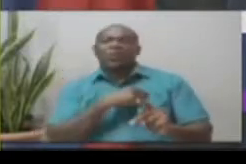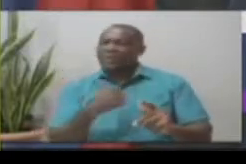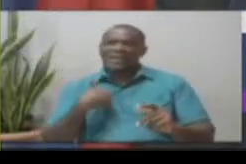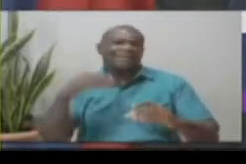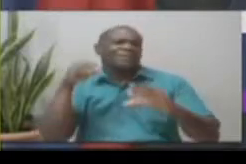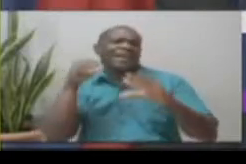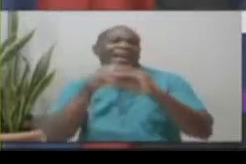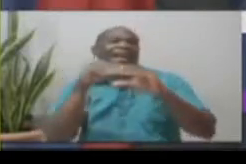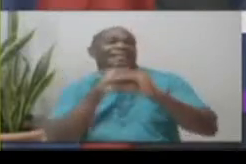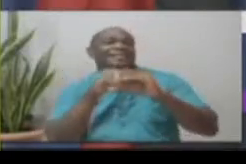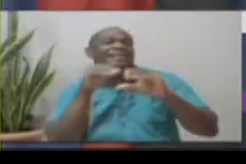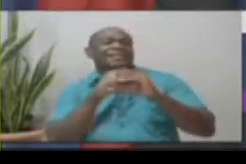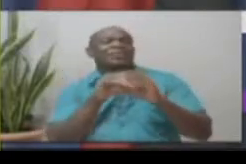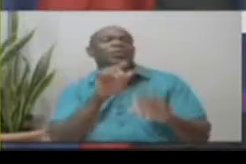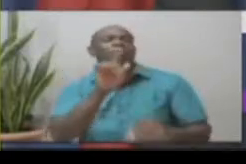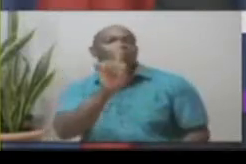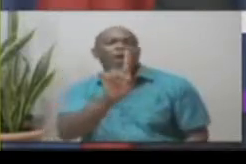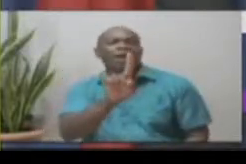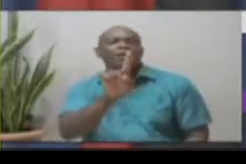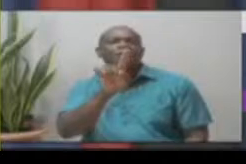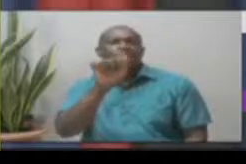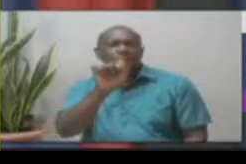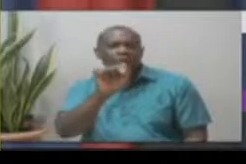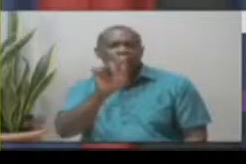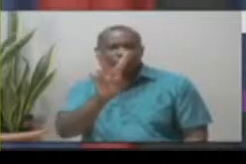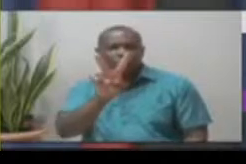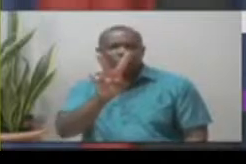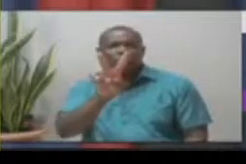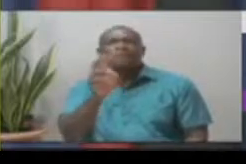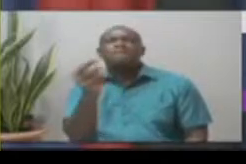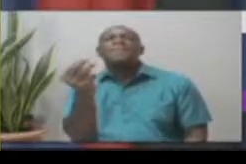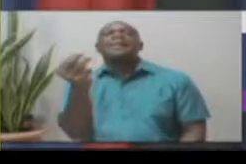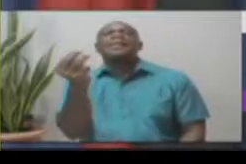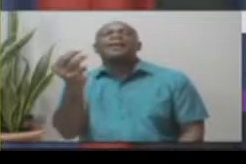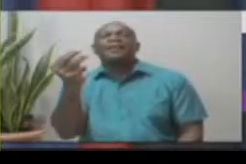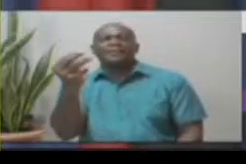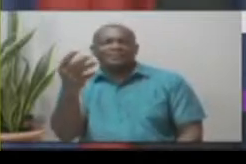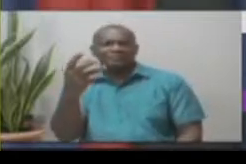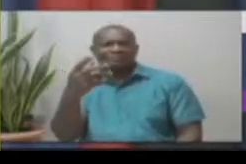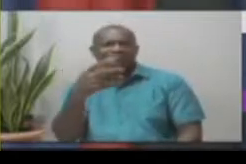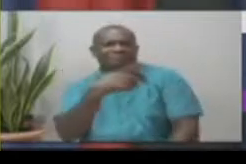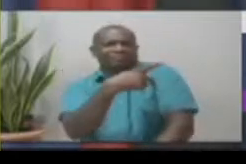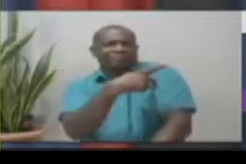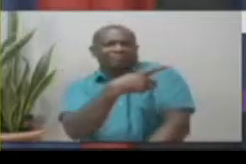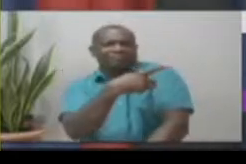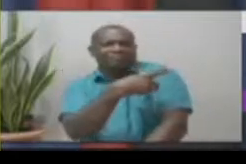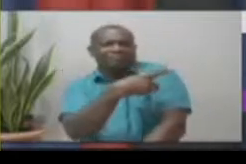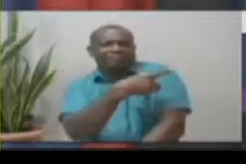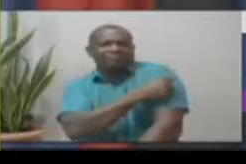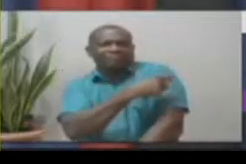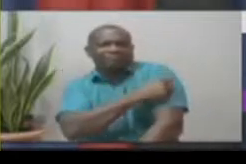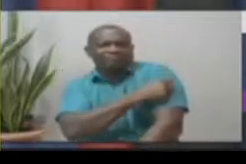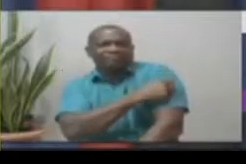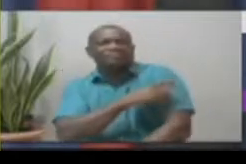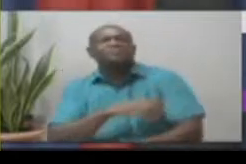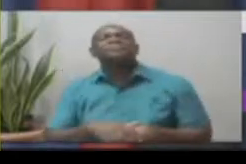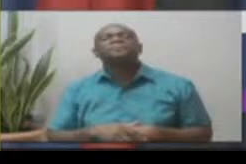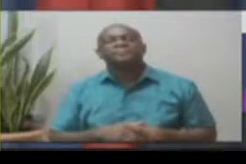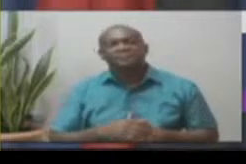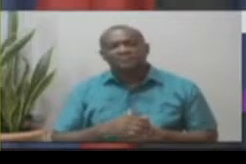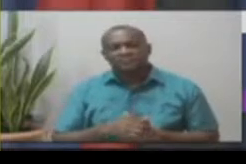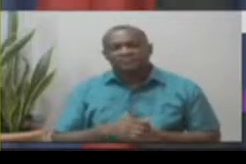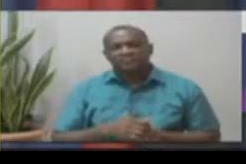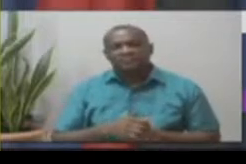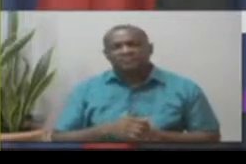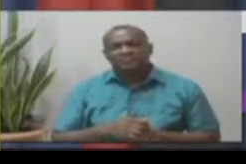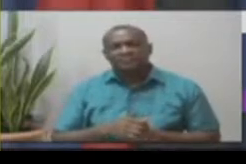doses. And of course, that is in the month of July. In this month of July, we are also expecting a shipment,